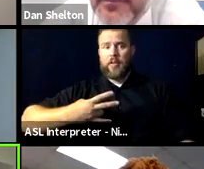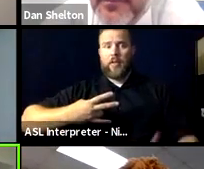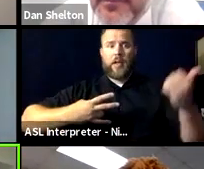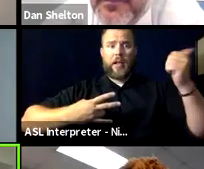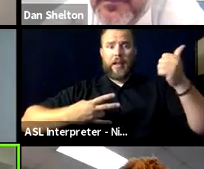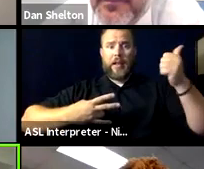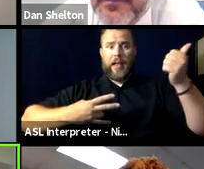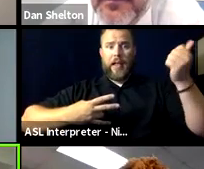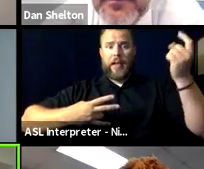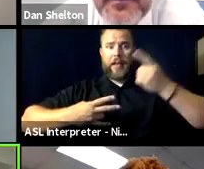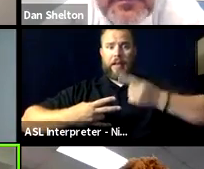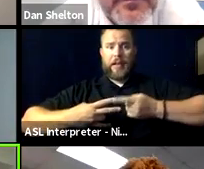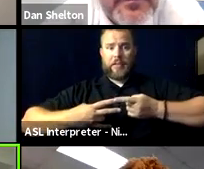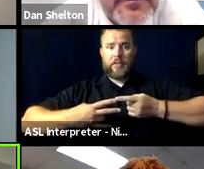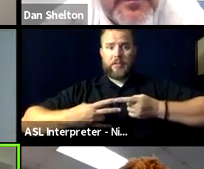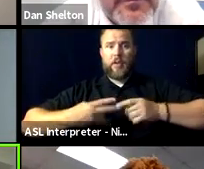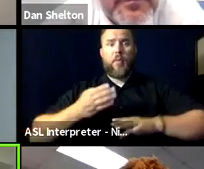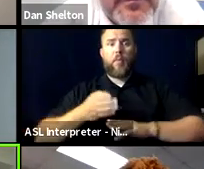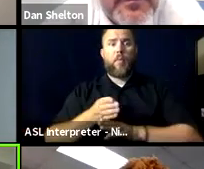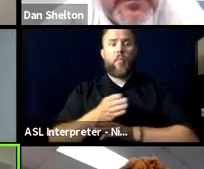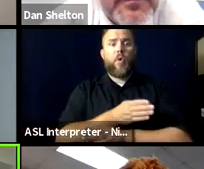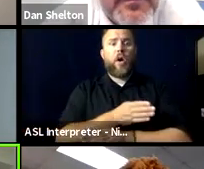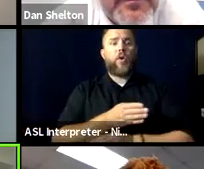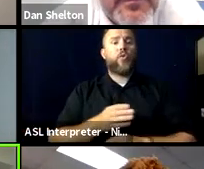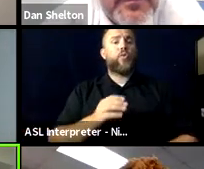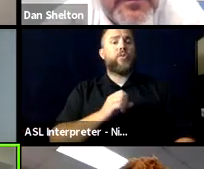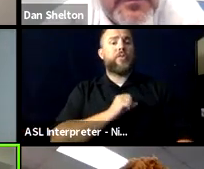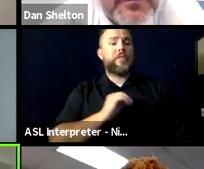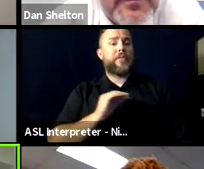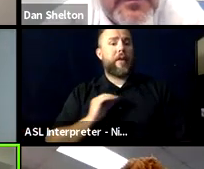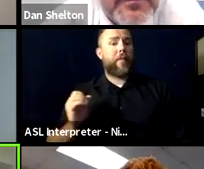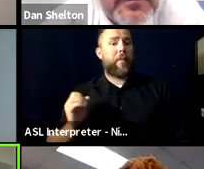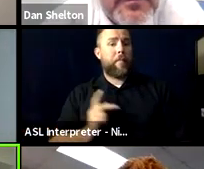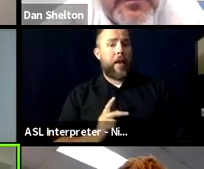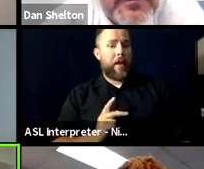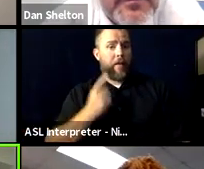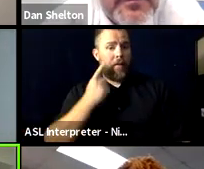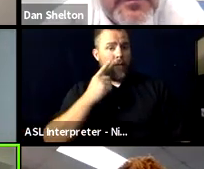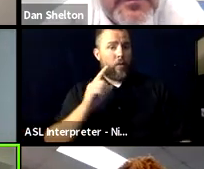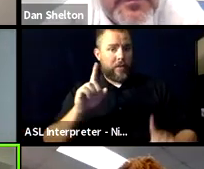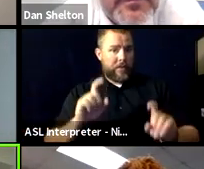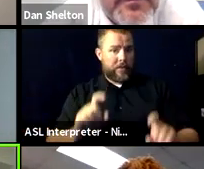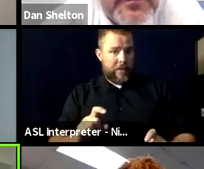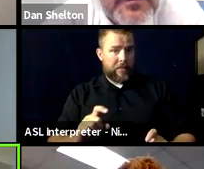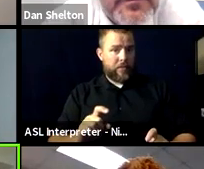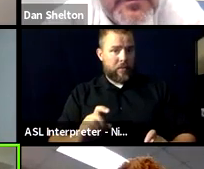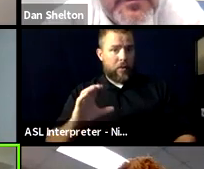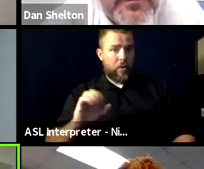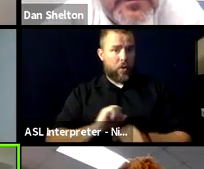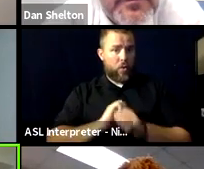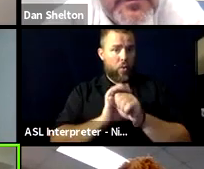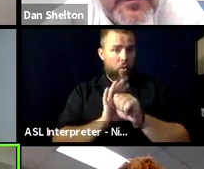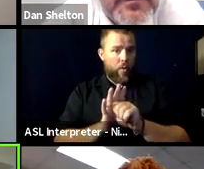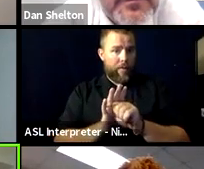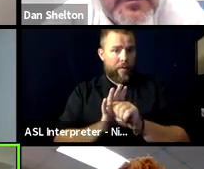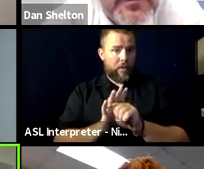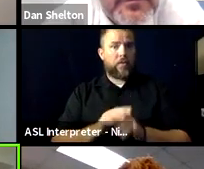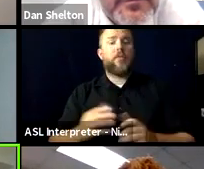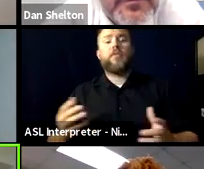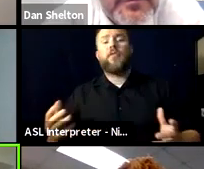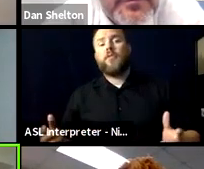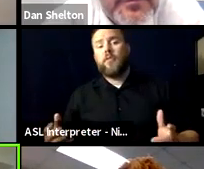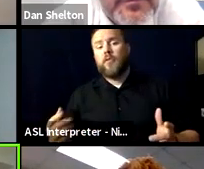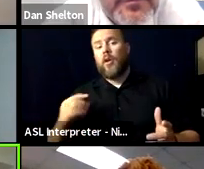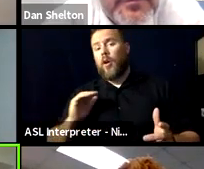staff returning in order to implement the testing fully. So the statewide model would be all of